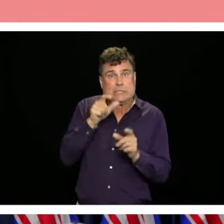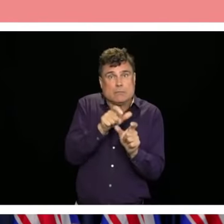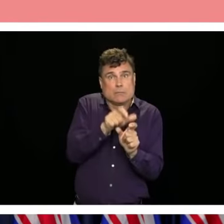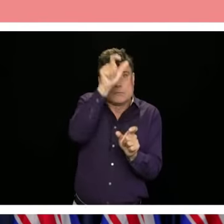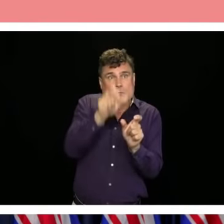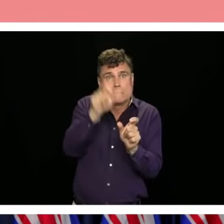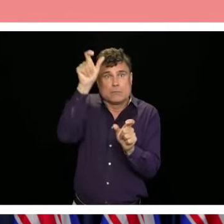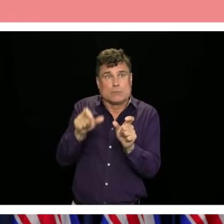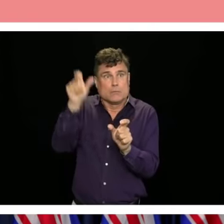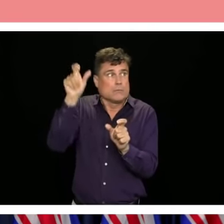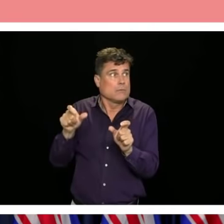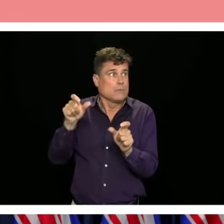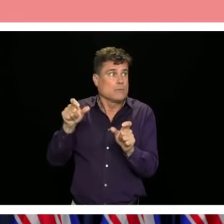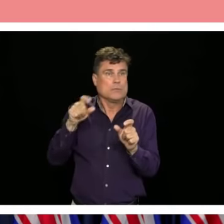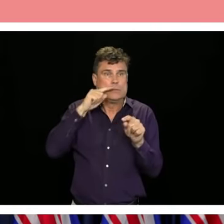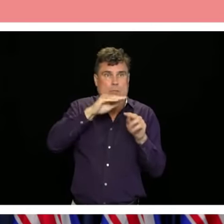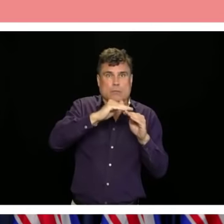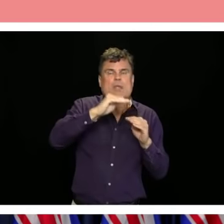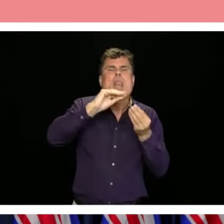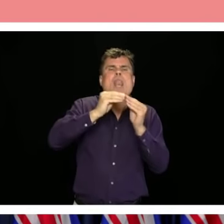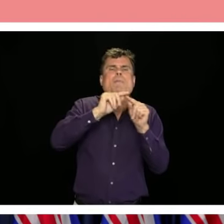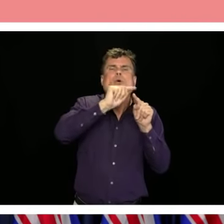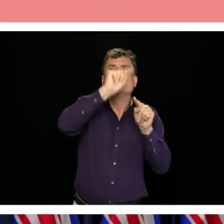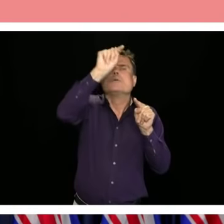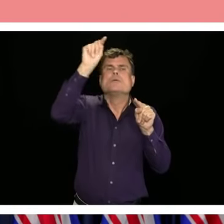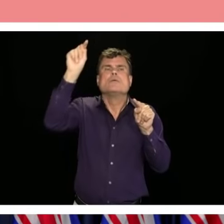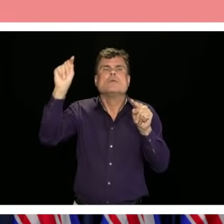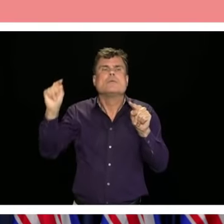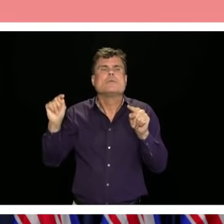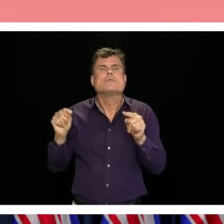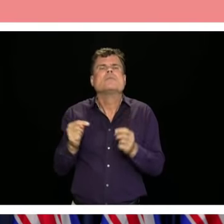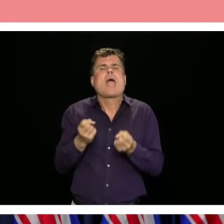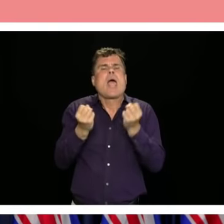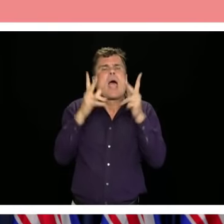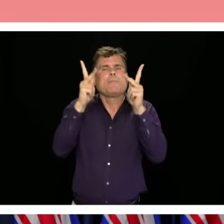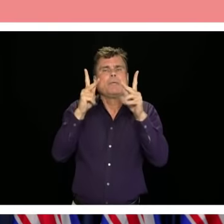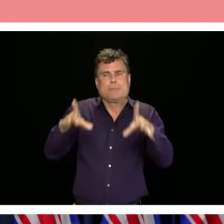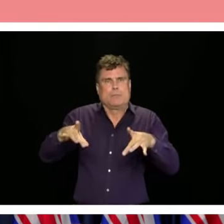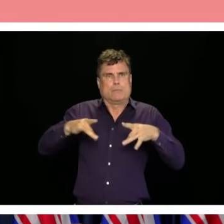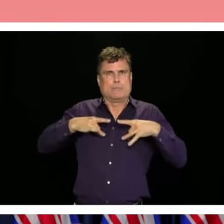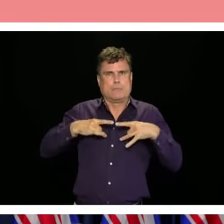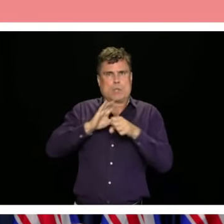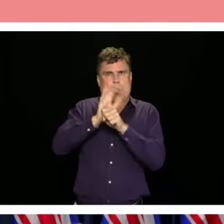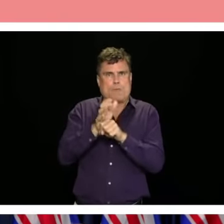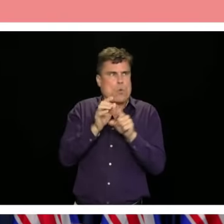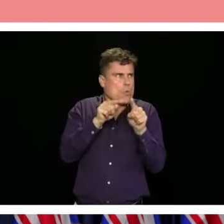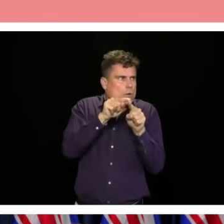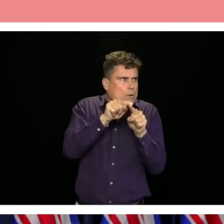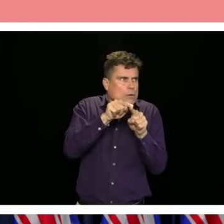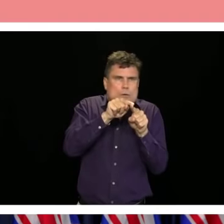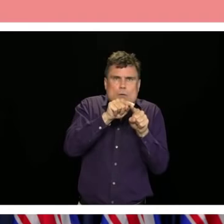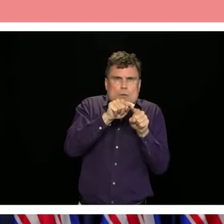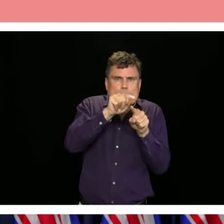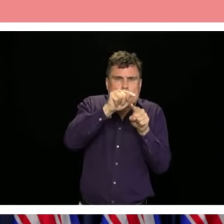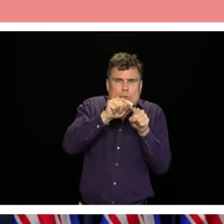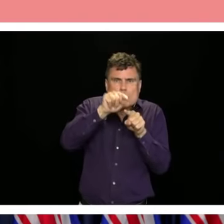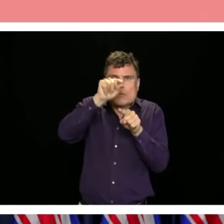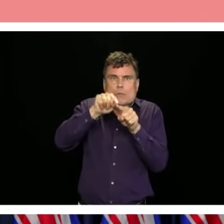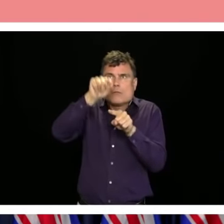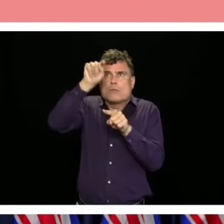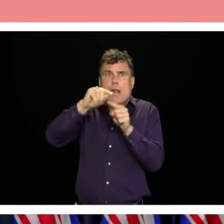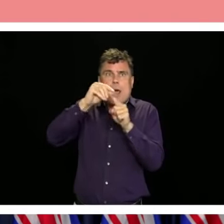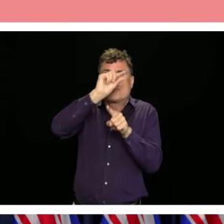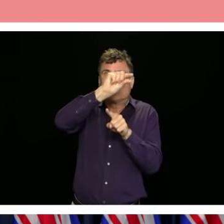the number of people in that bar. So the things that strike us about looking at the age of people who have had